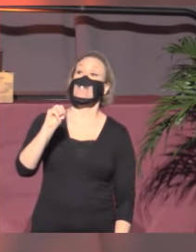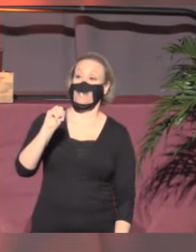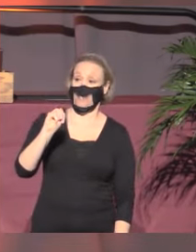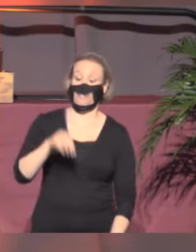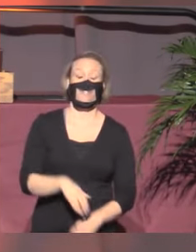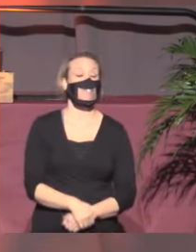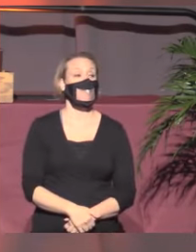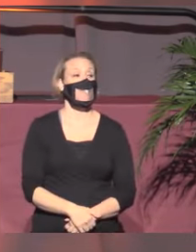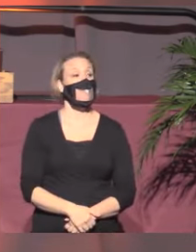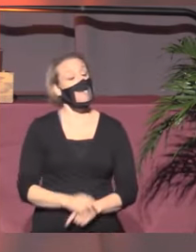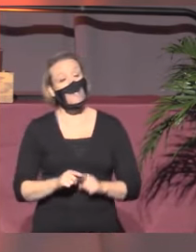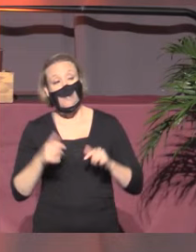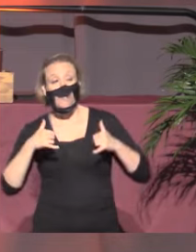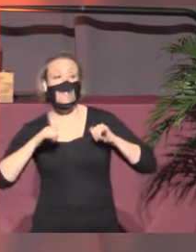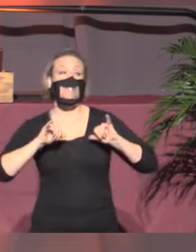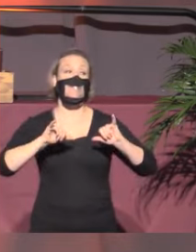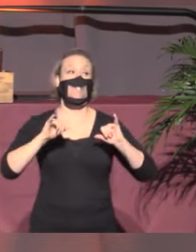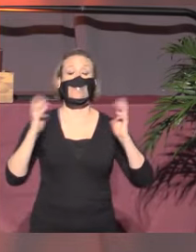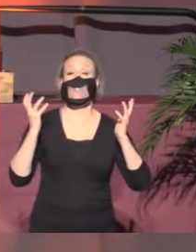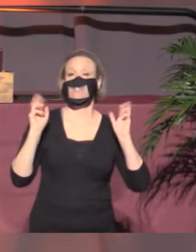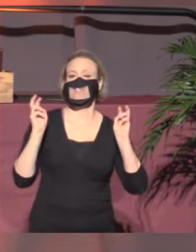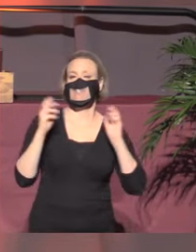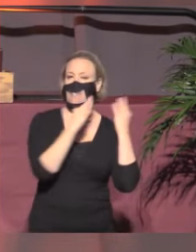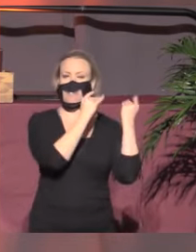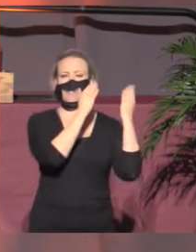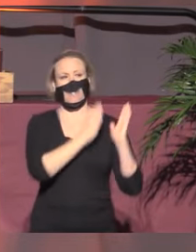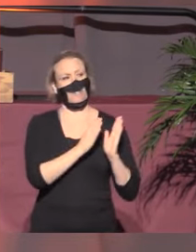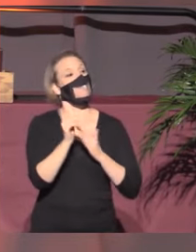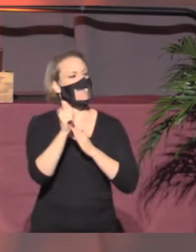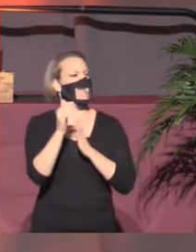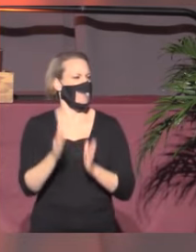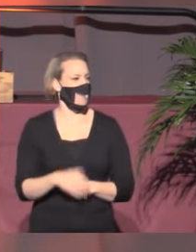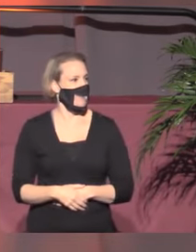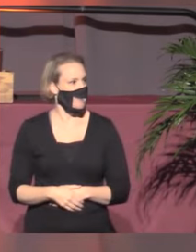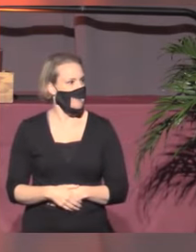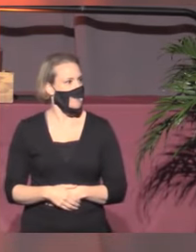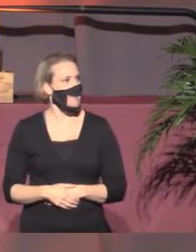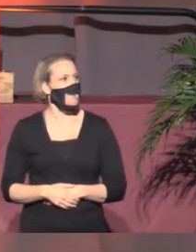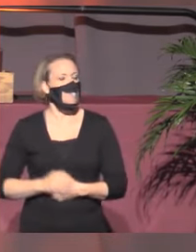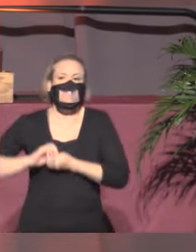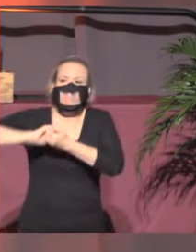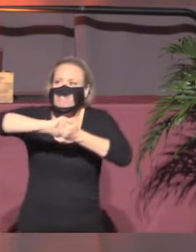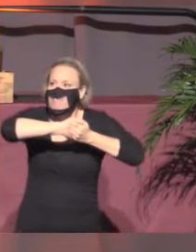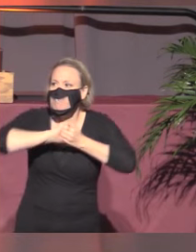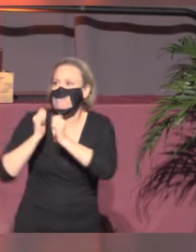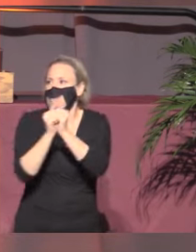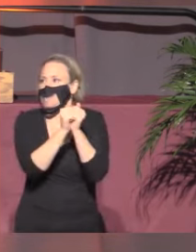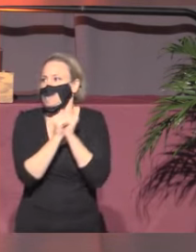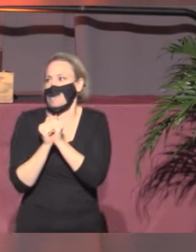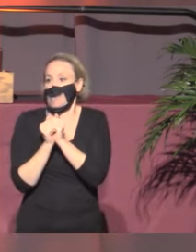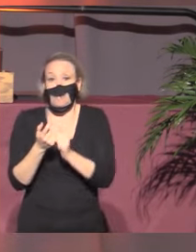you are still a piper. Pipers belong together, so we go forward